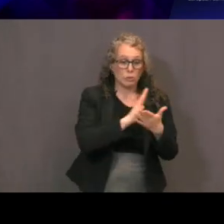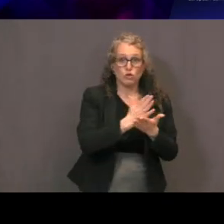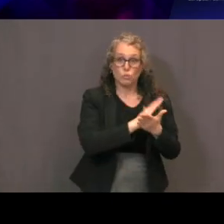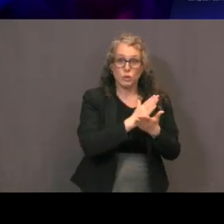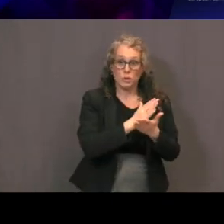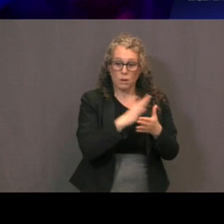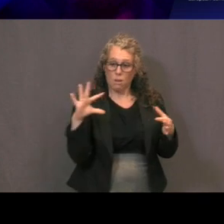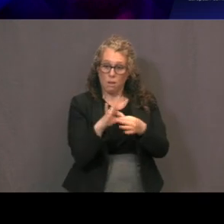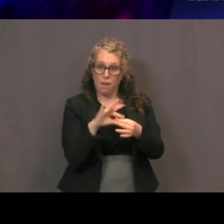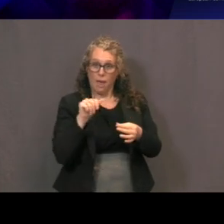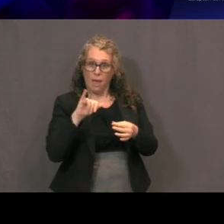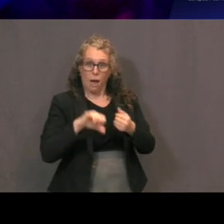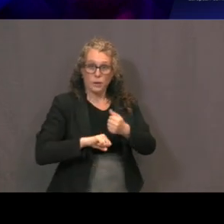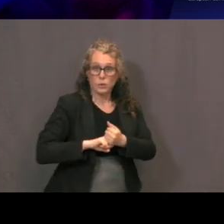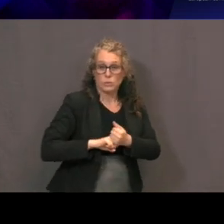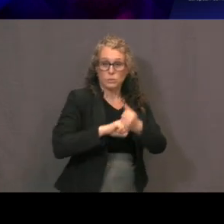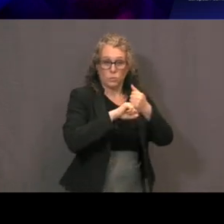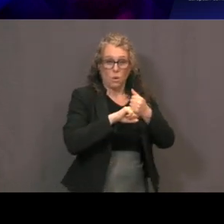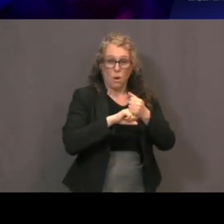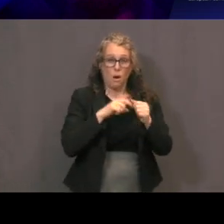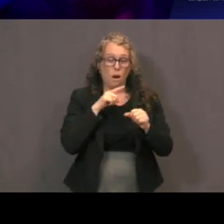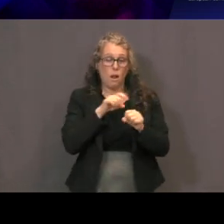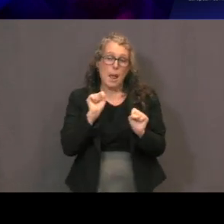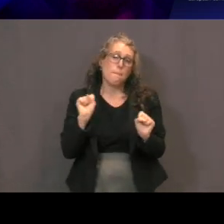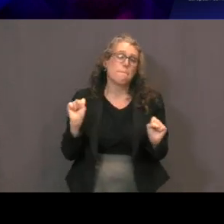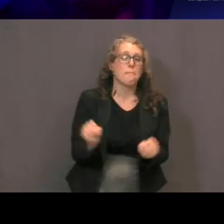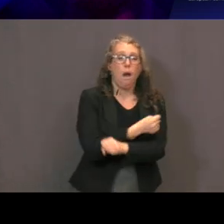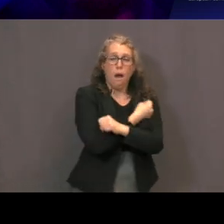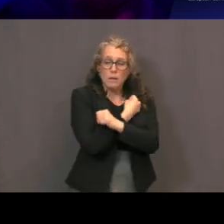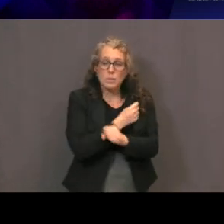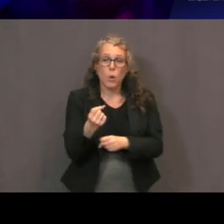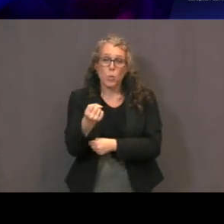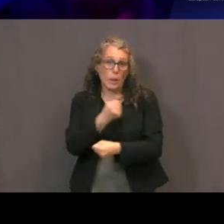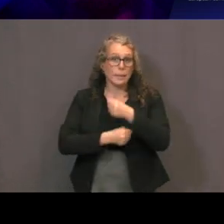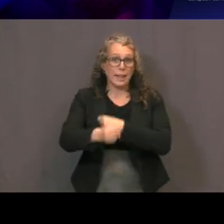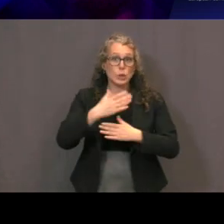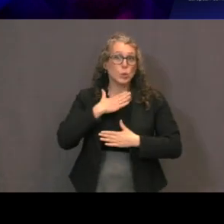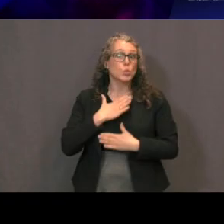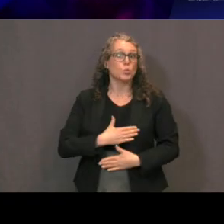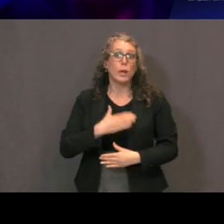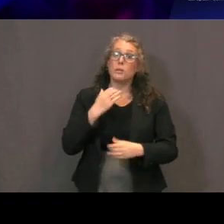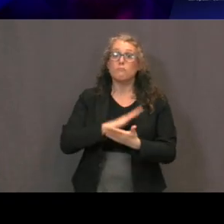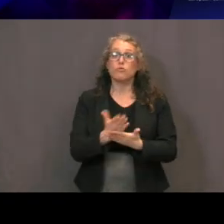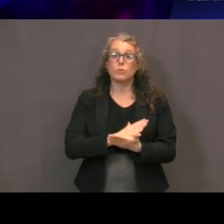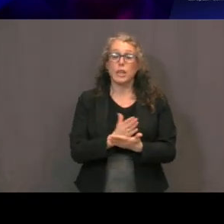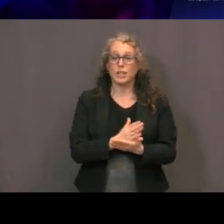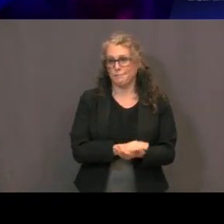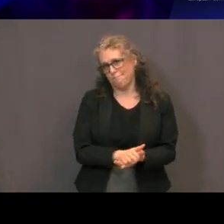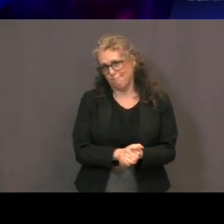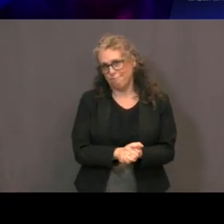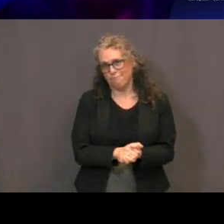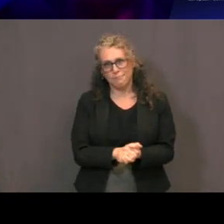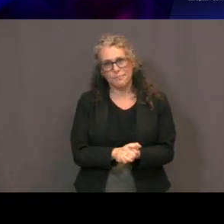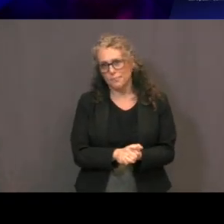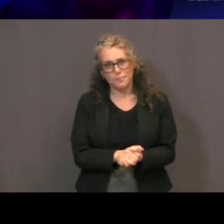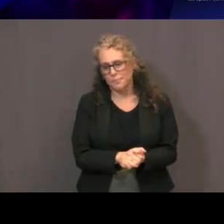will never replace human interpretation. So what about the most outstanding